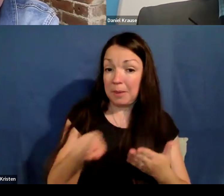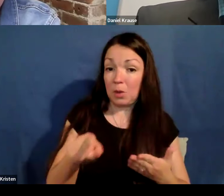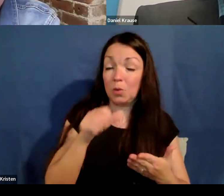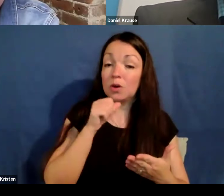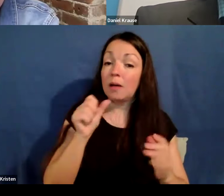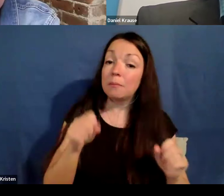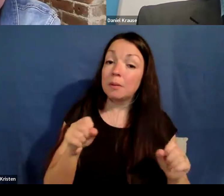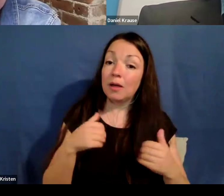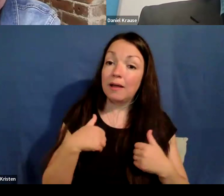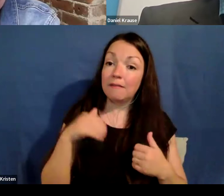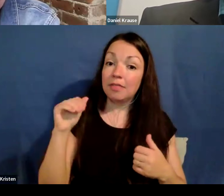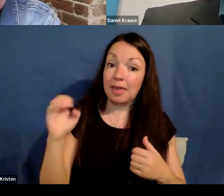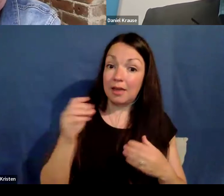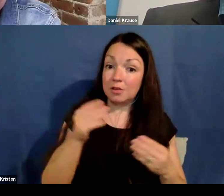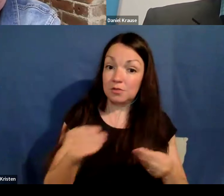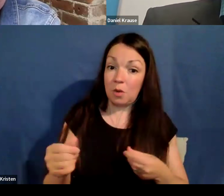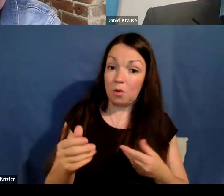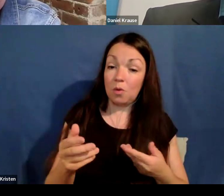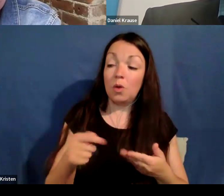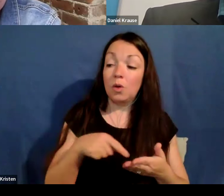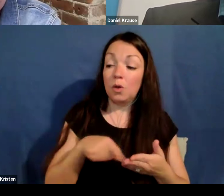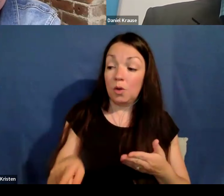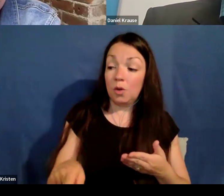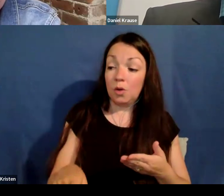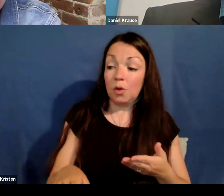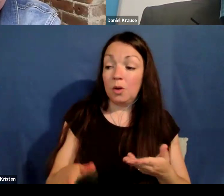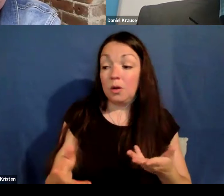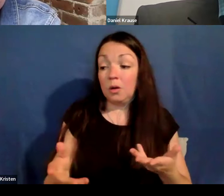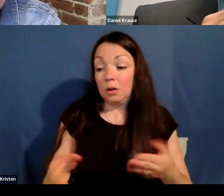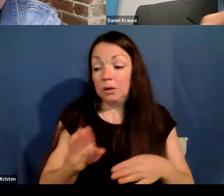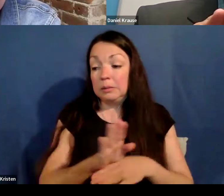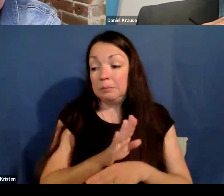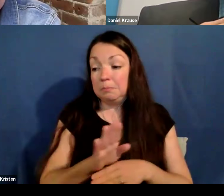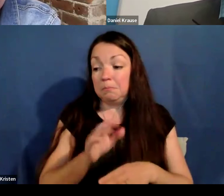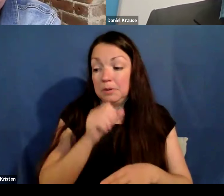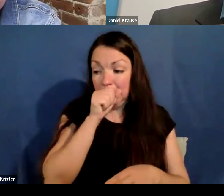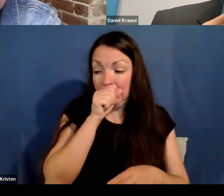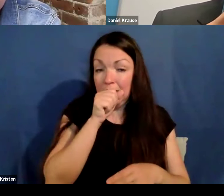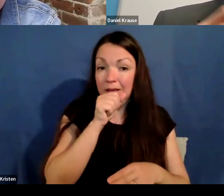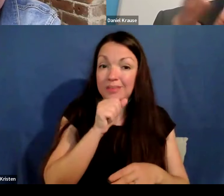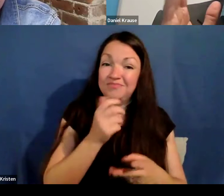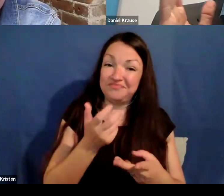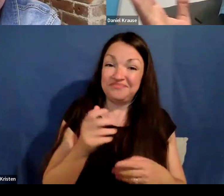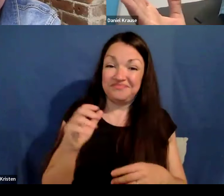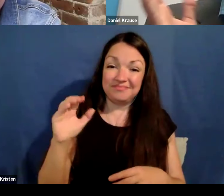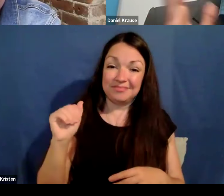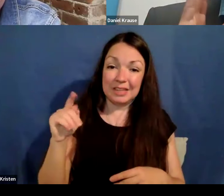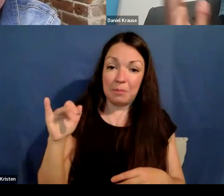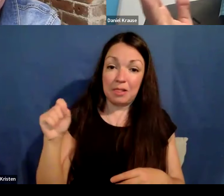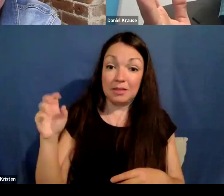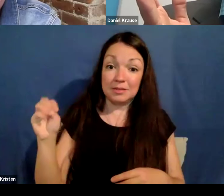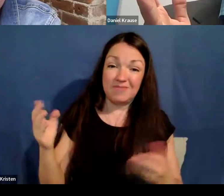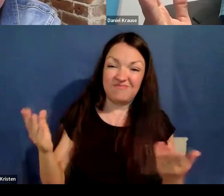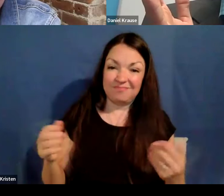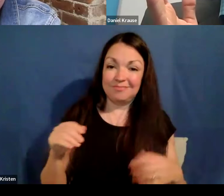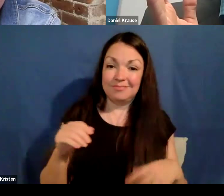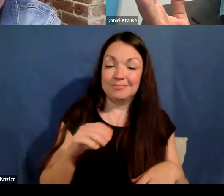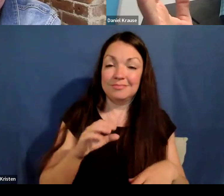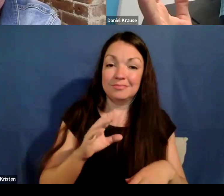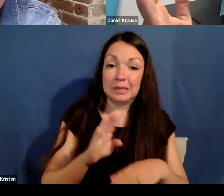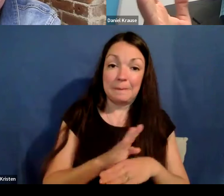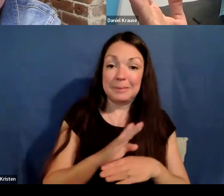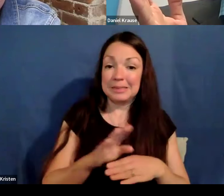to Mhm. have the cash flow. Well, business on hard mode. This is capitalism with the rails off. You need to